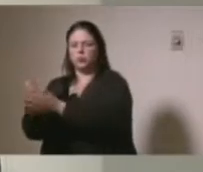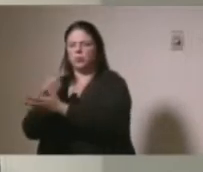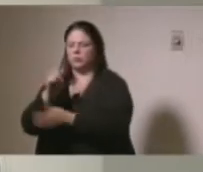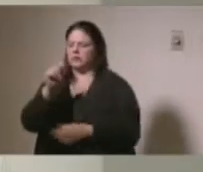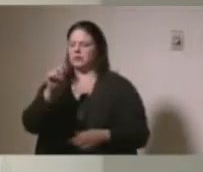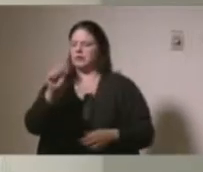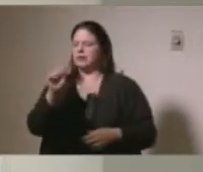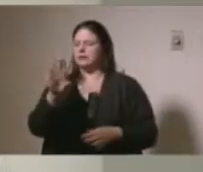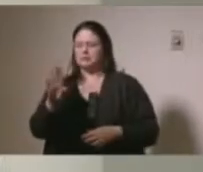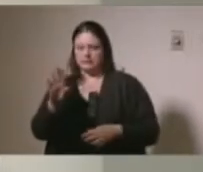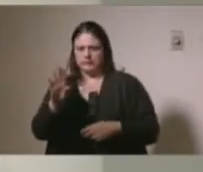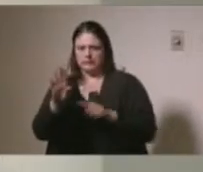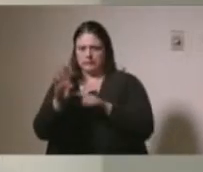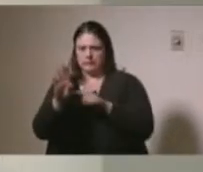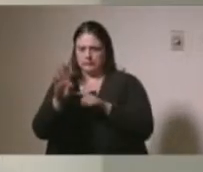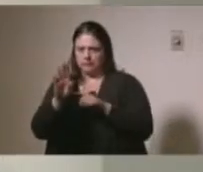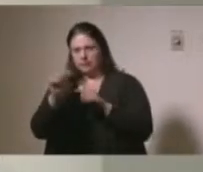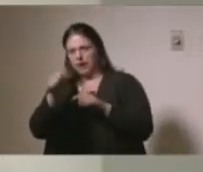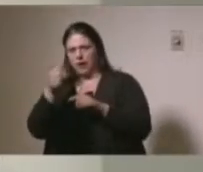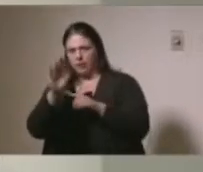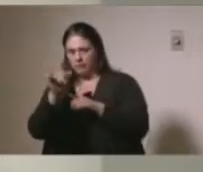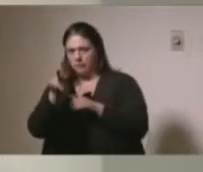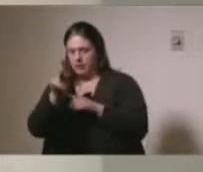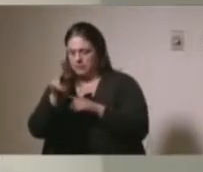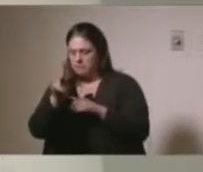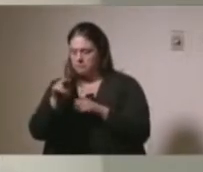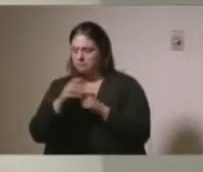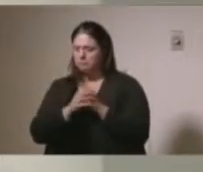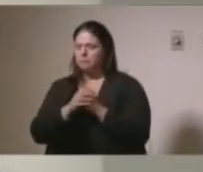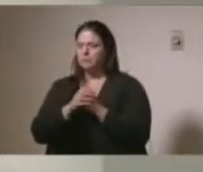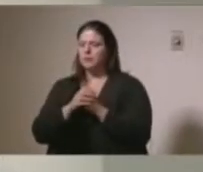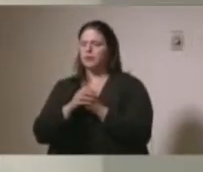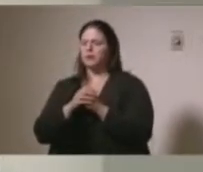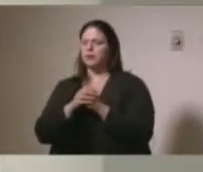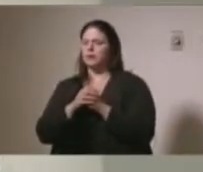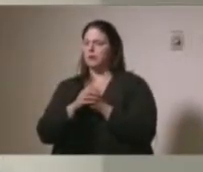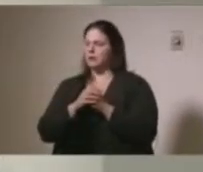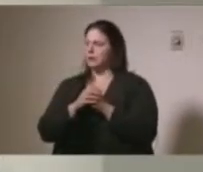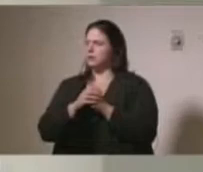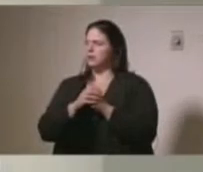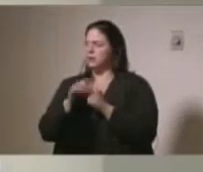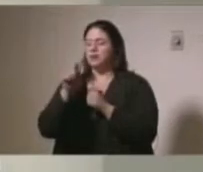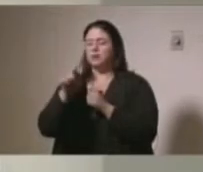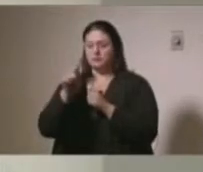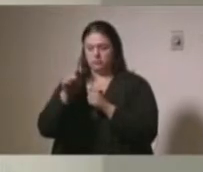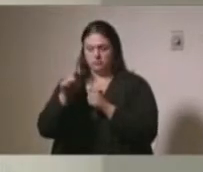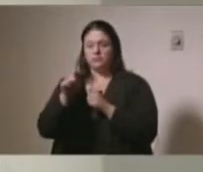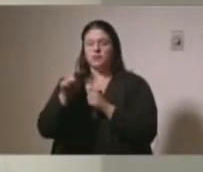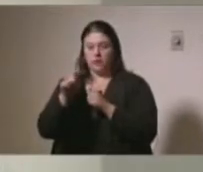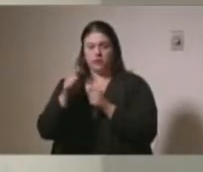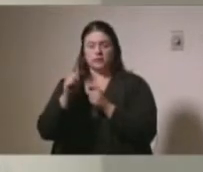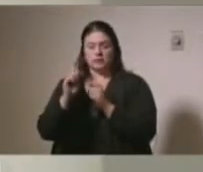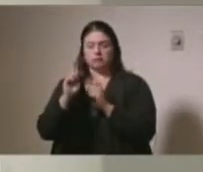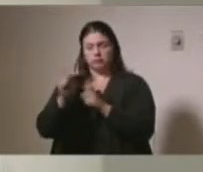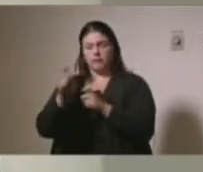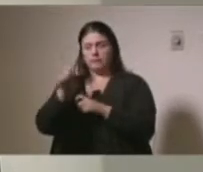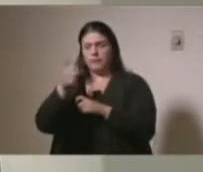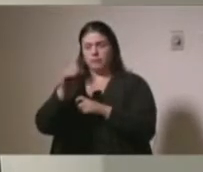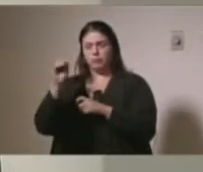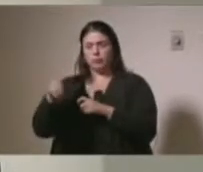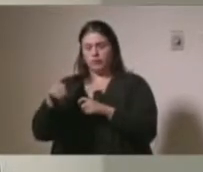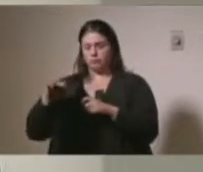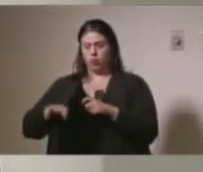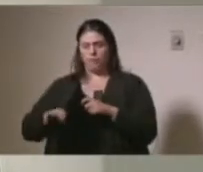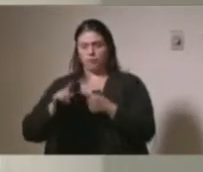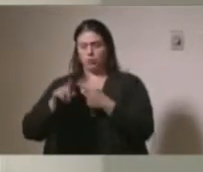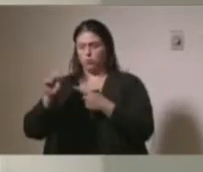or the Taranaki Savings Bank that I mentioned, it has returned 10% to its shareholders, and Kiwibank